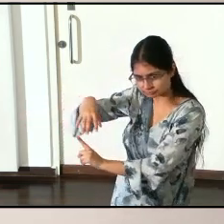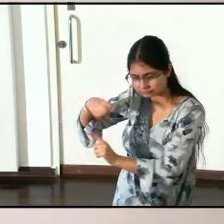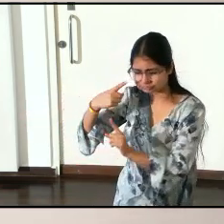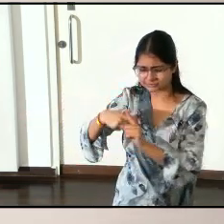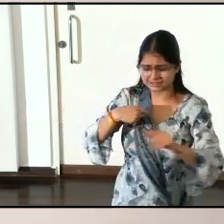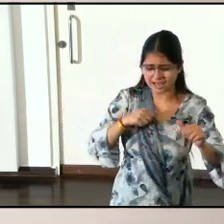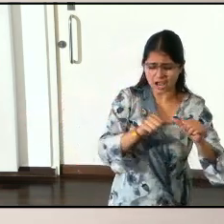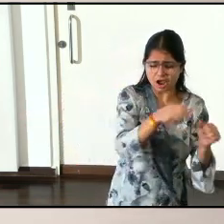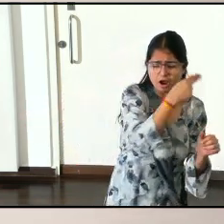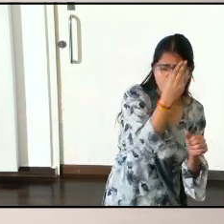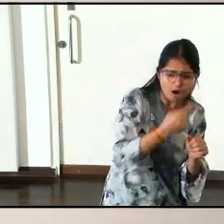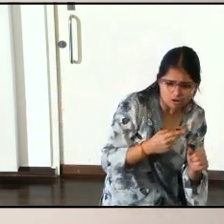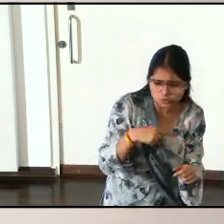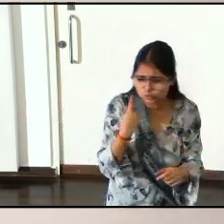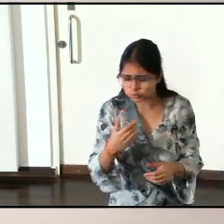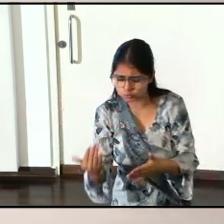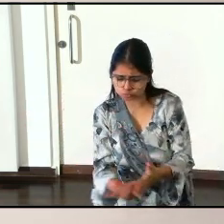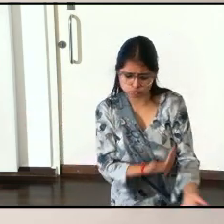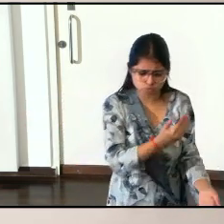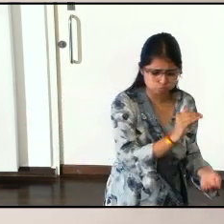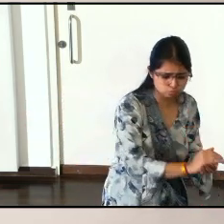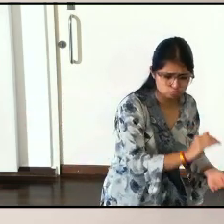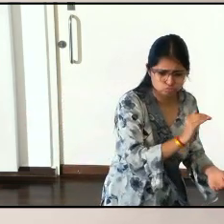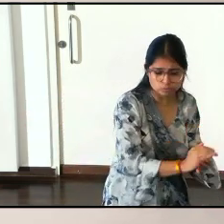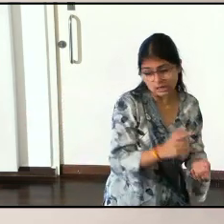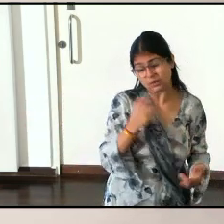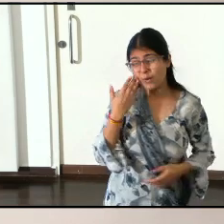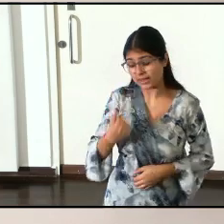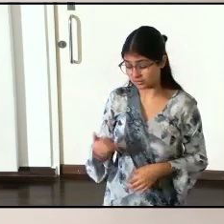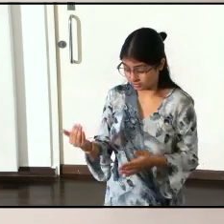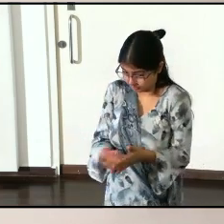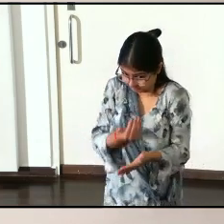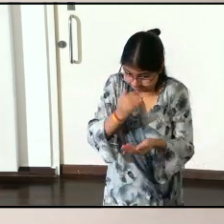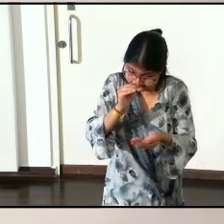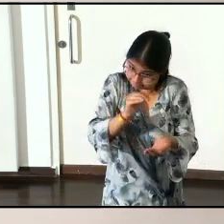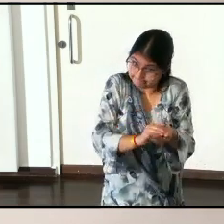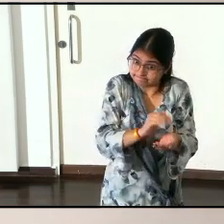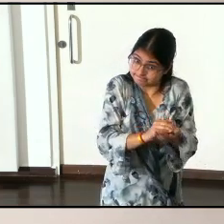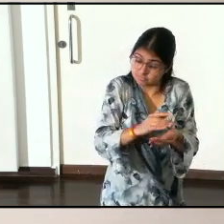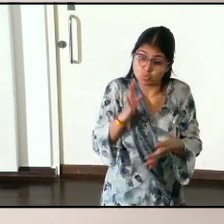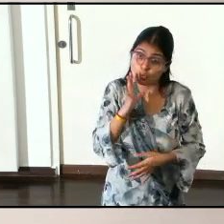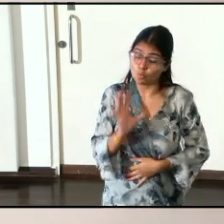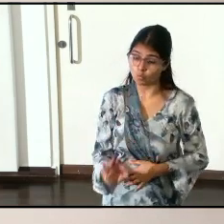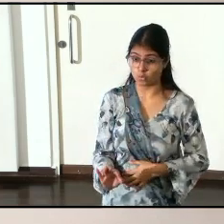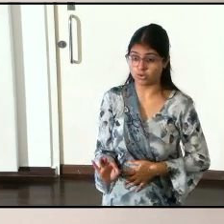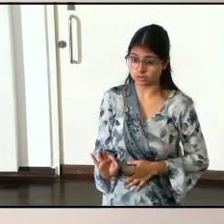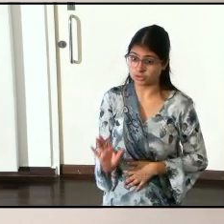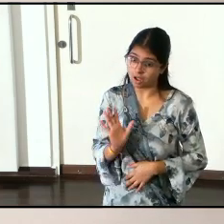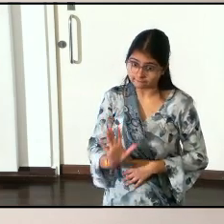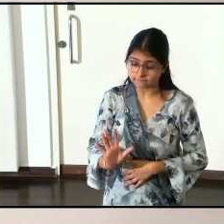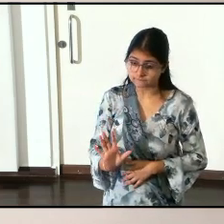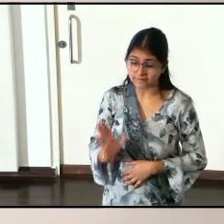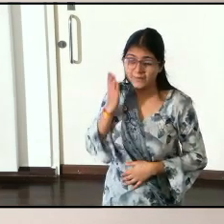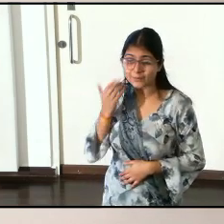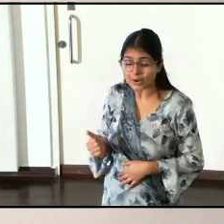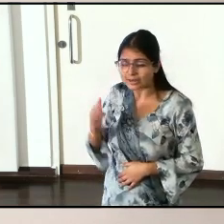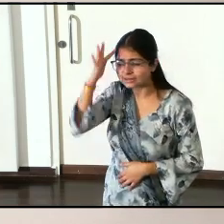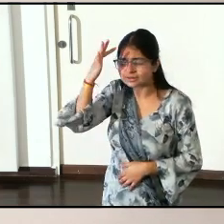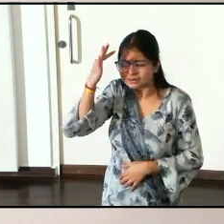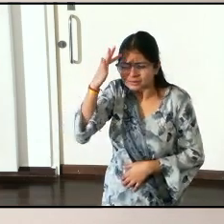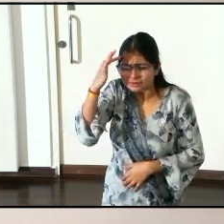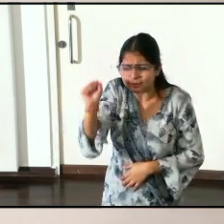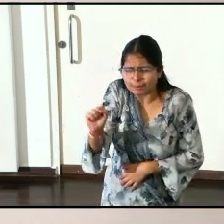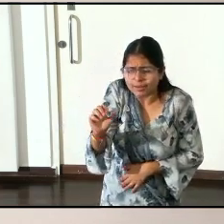and people like that. Conservation is very, very important. Now, what you have to remember is that groups,